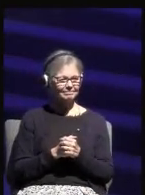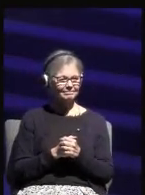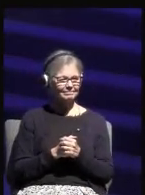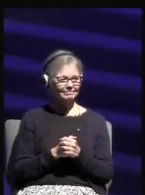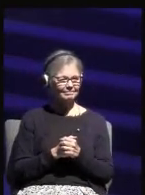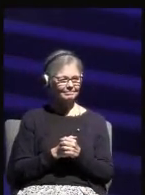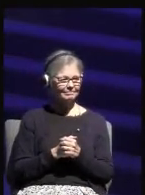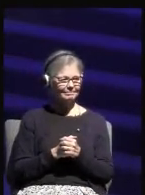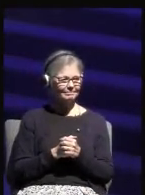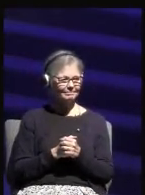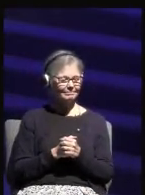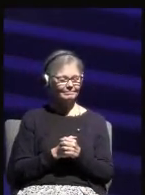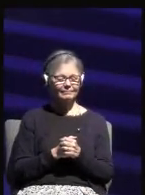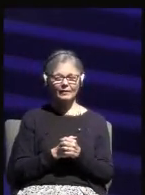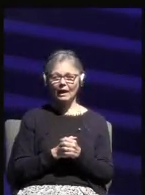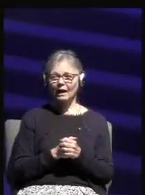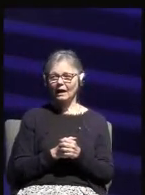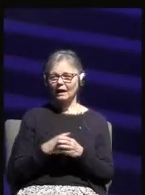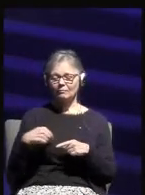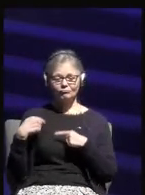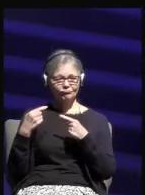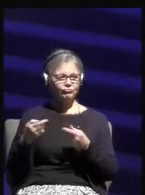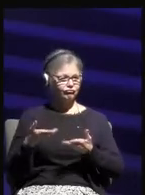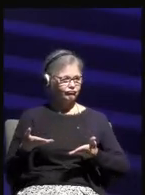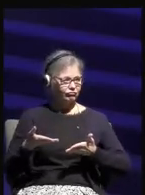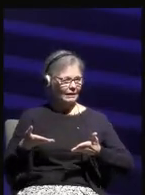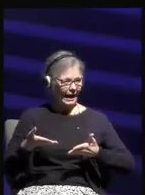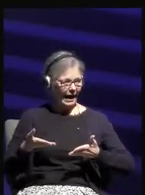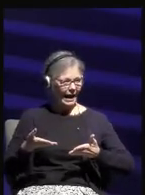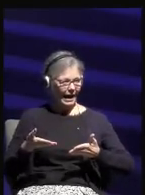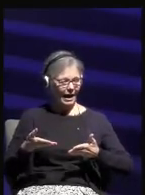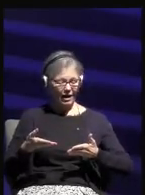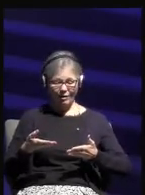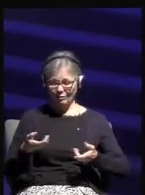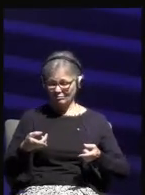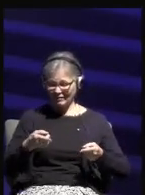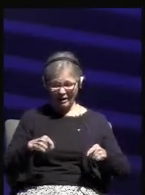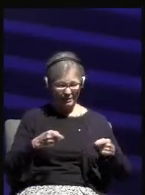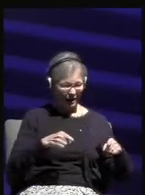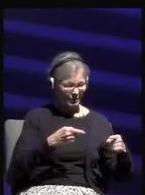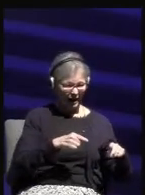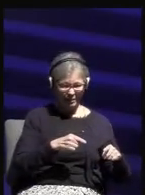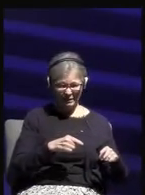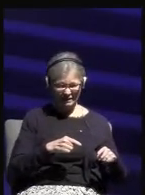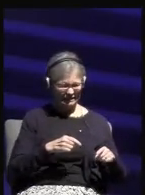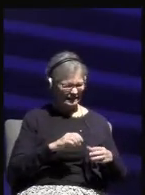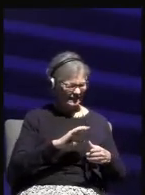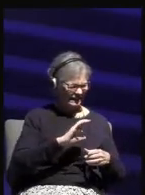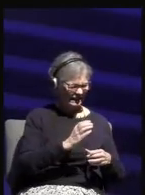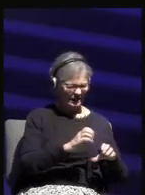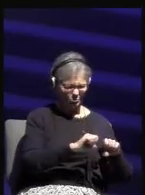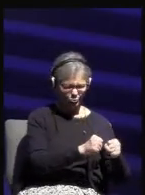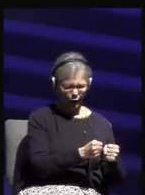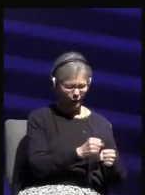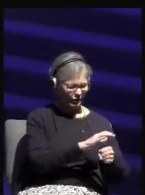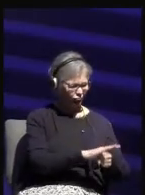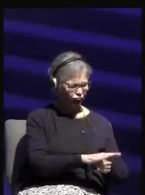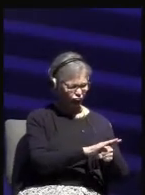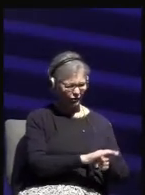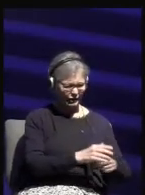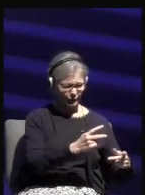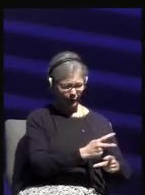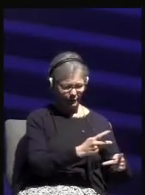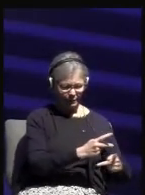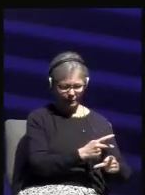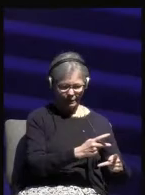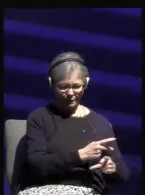yourself in this day in which we're living, if you're finding yourself in this broken world and the pressure seems to be getting too